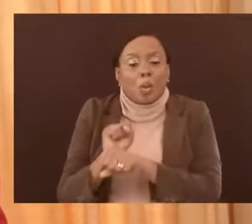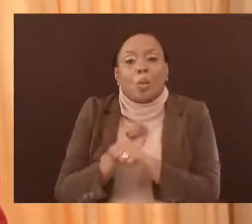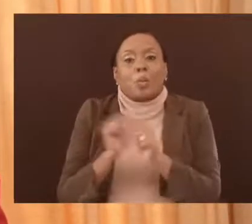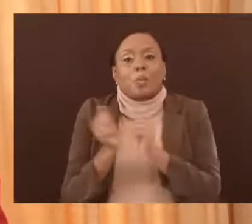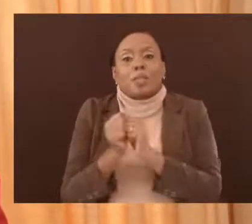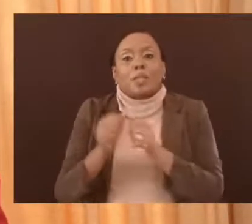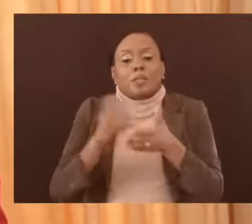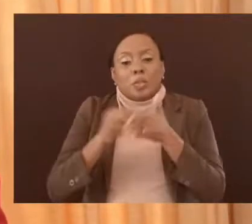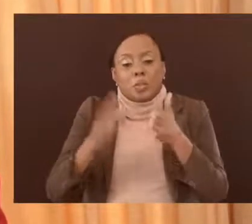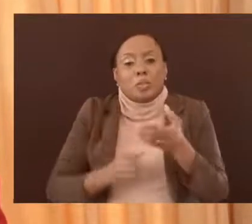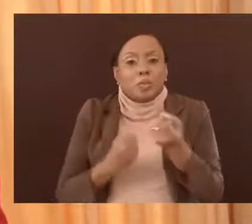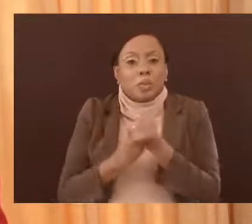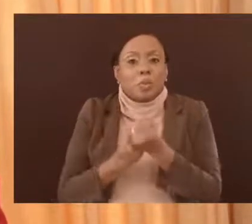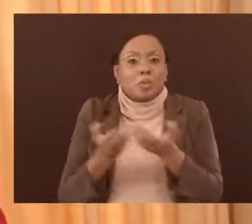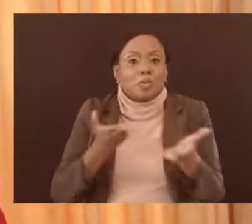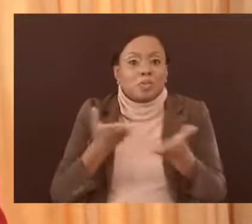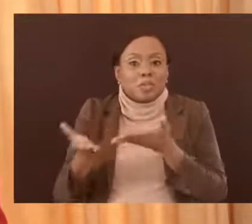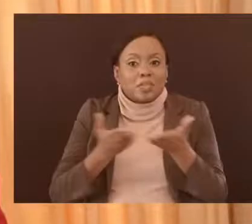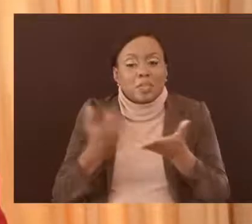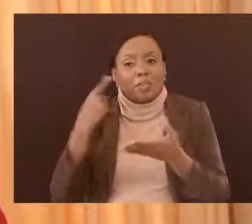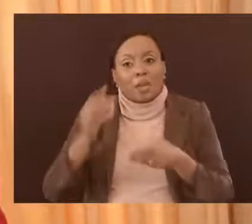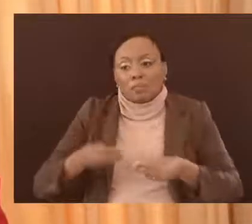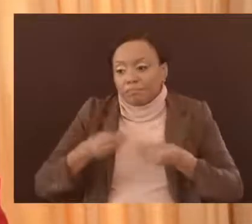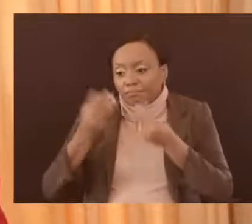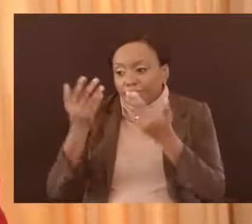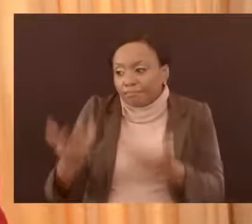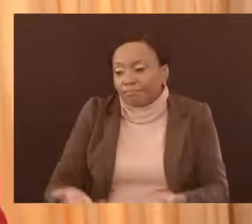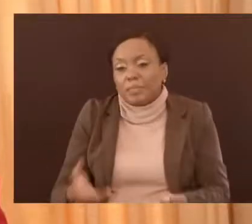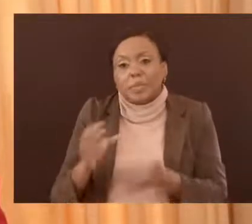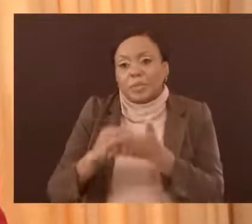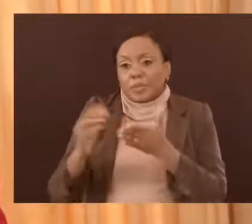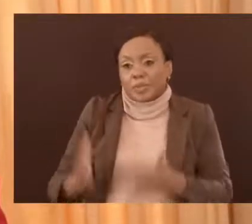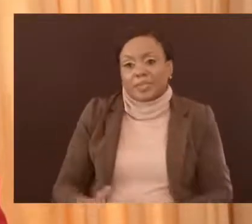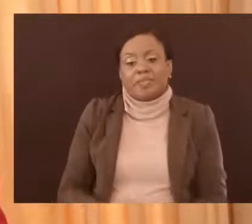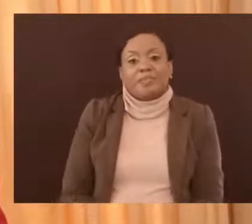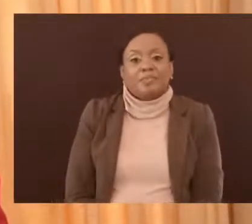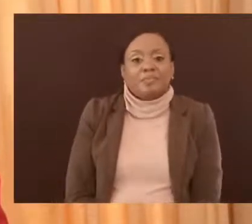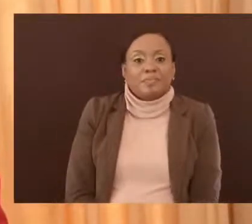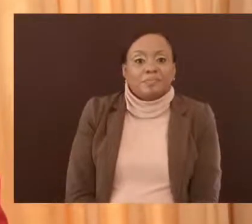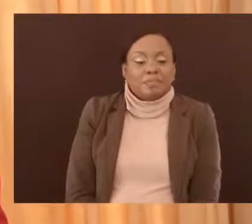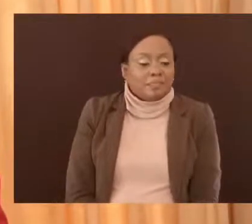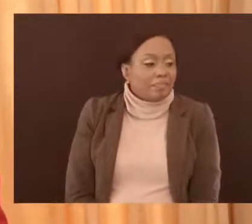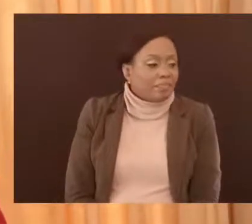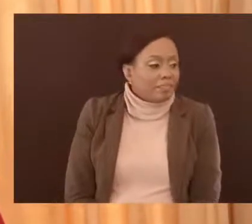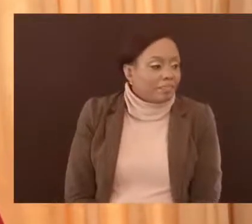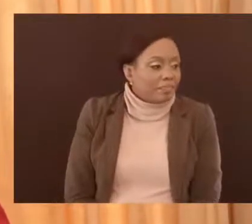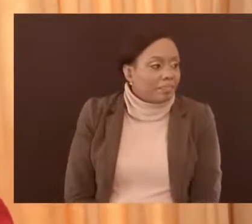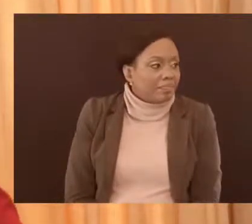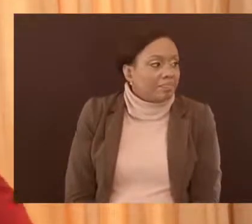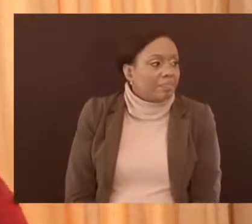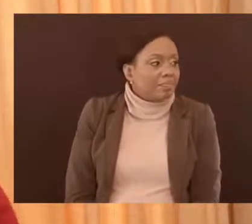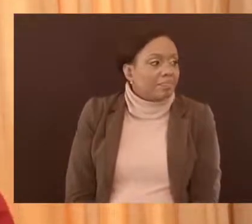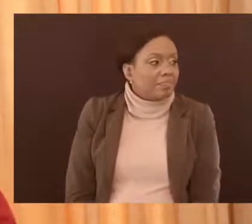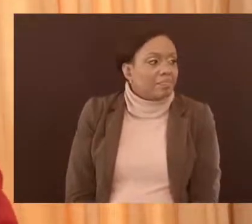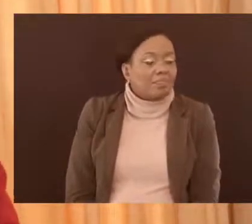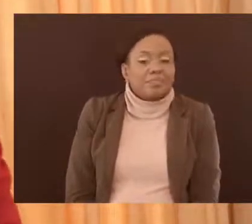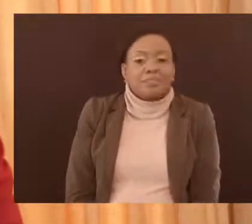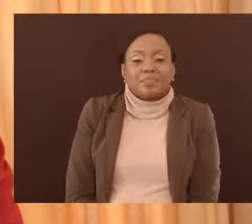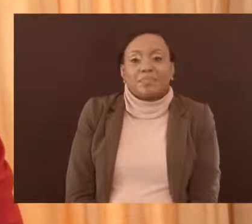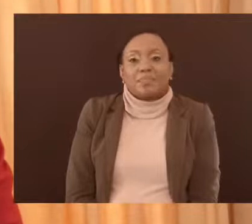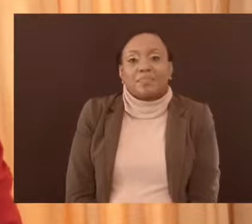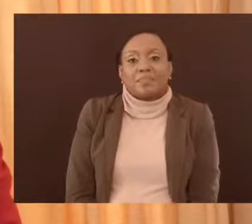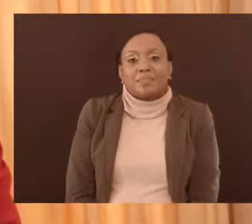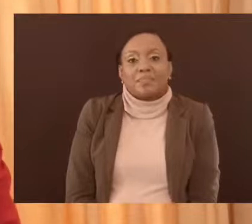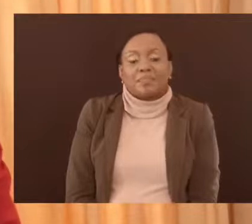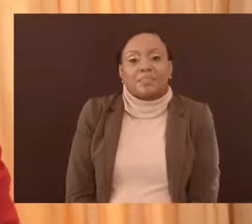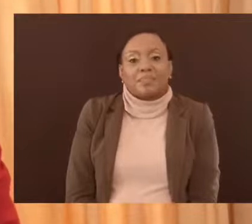identify and to provide those devices for our various students. I therefore want to also